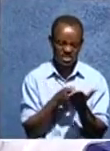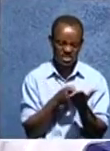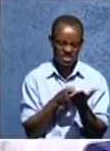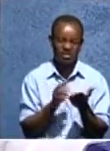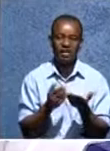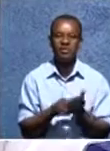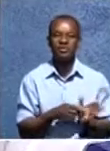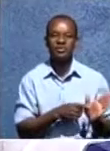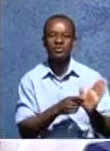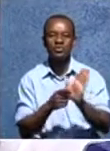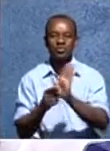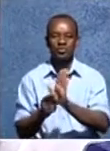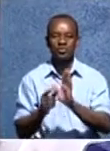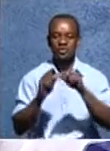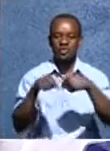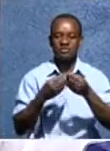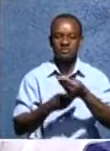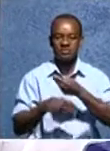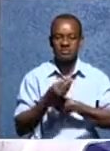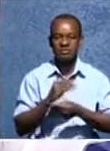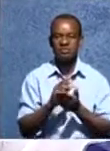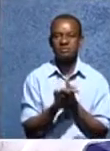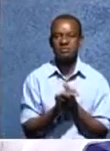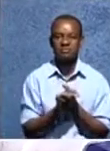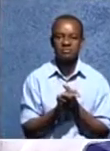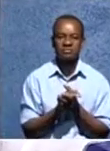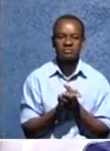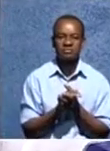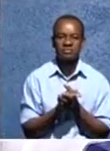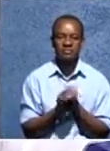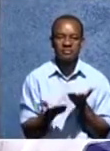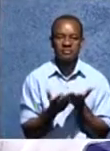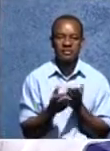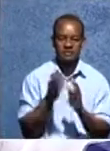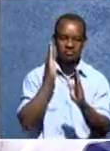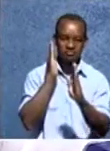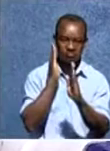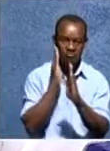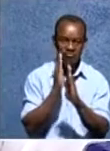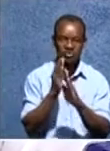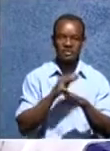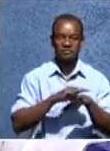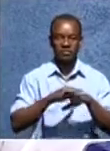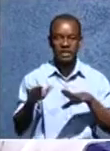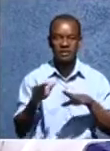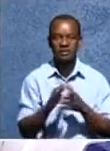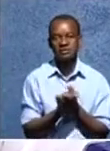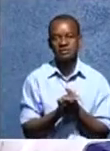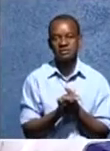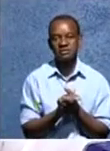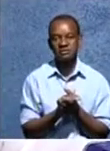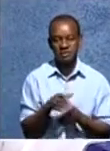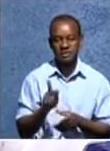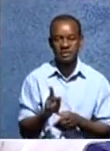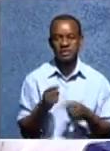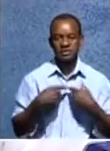brochures, you need to distribute them, it is costly, whereas this is a very cost-effective way. So that is one way of dealing with it. What we are also looking